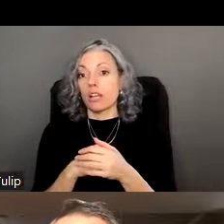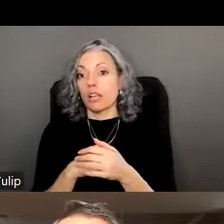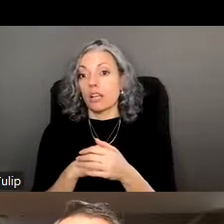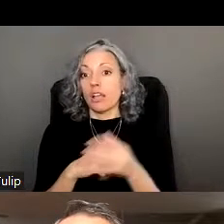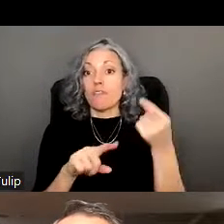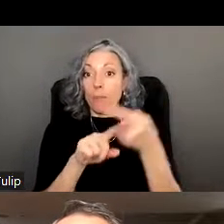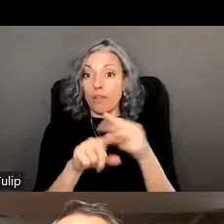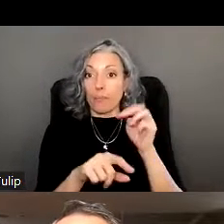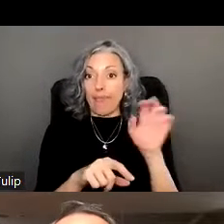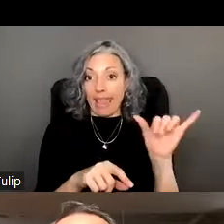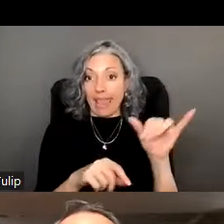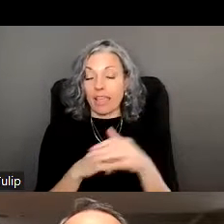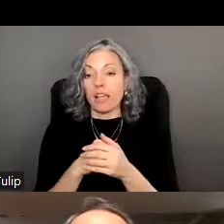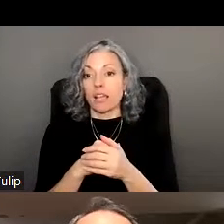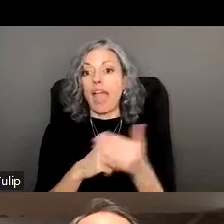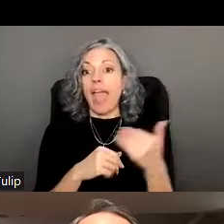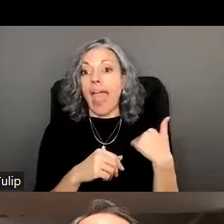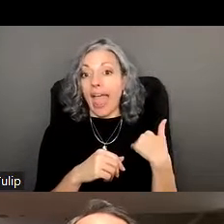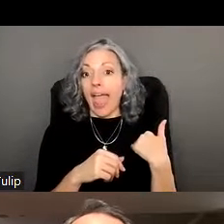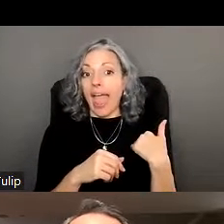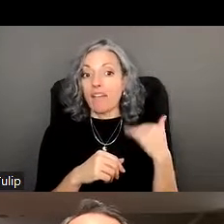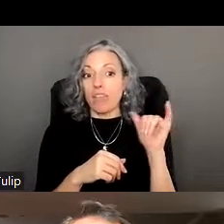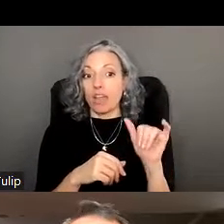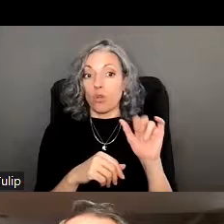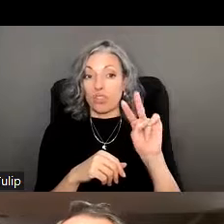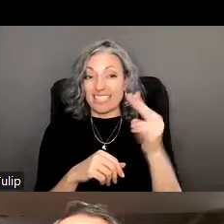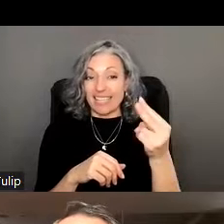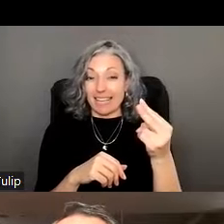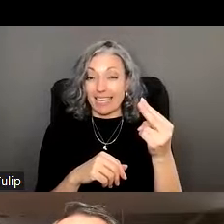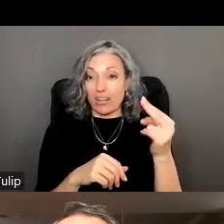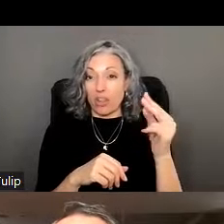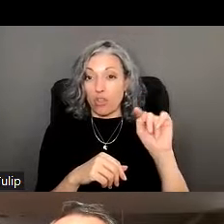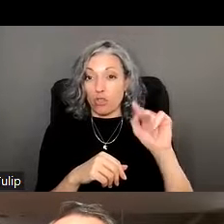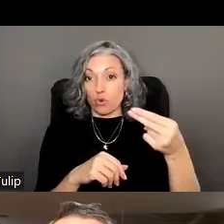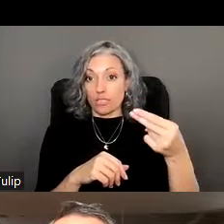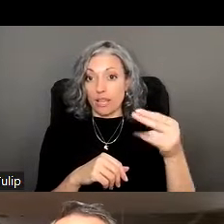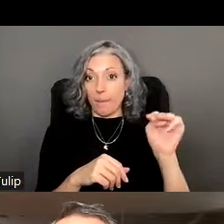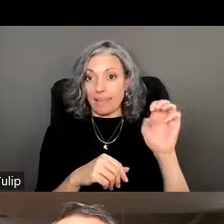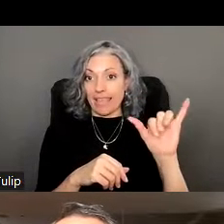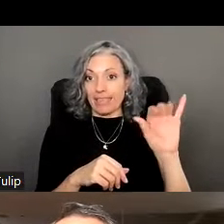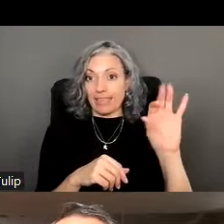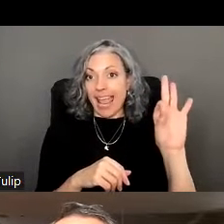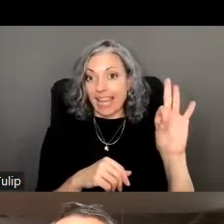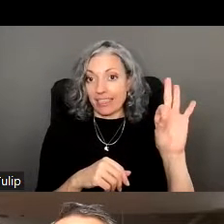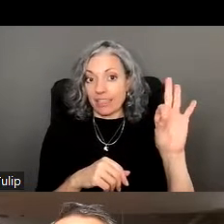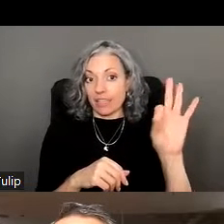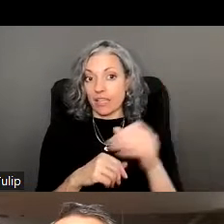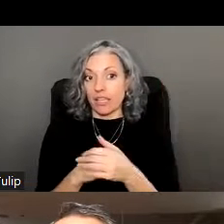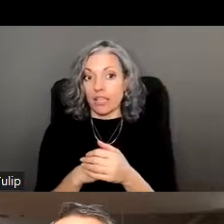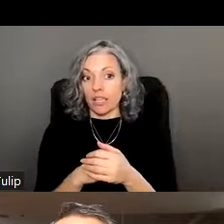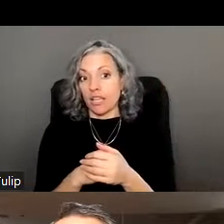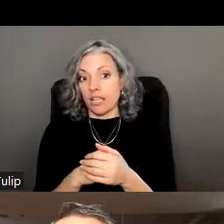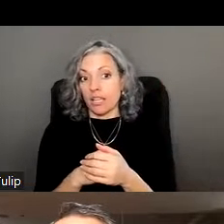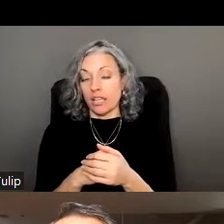of May, actually, we will have that on the second Thursday, and that is May the 9th. And